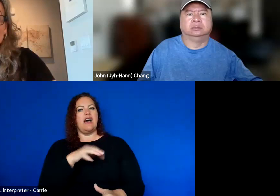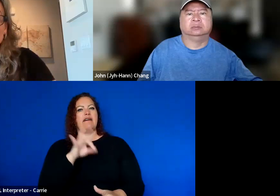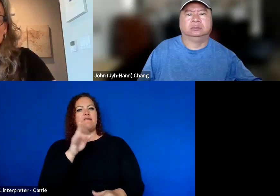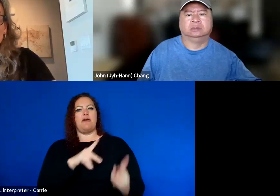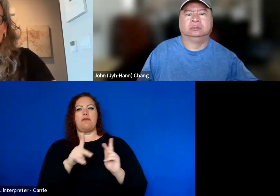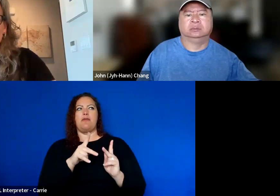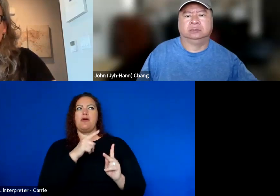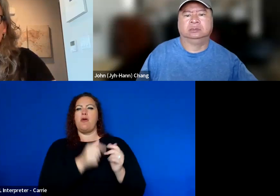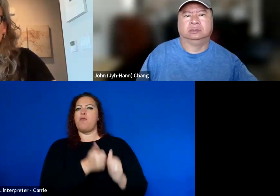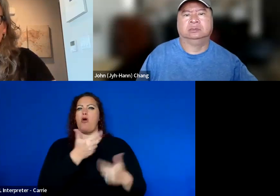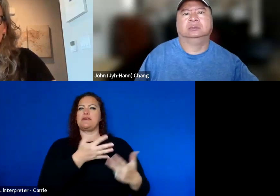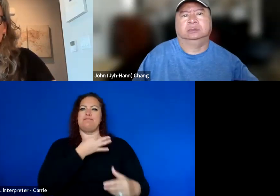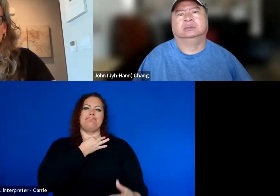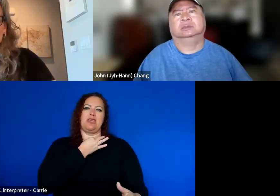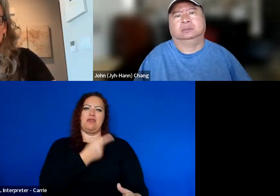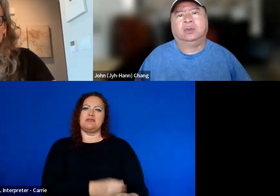are mainly just curious.